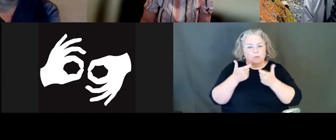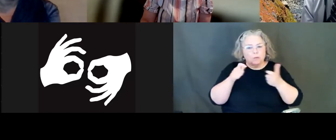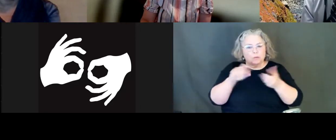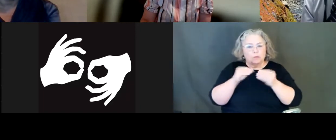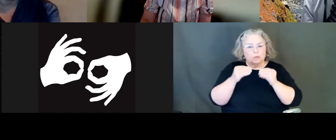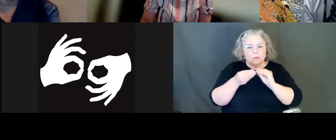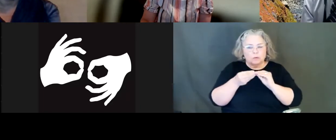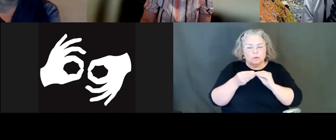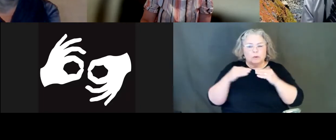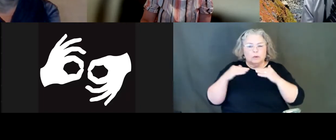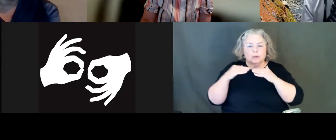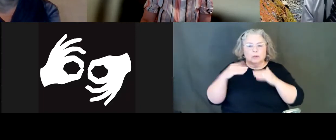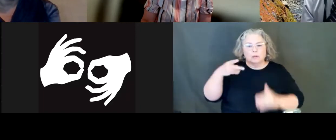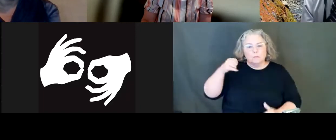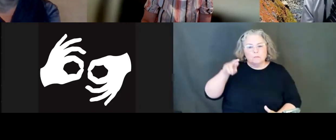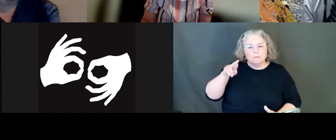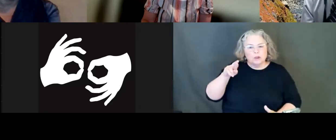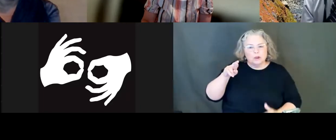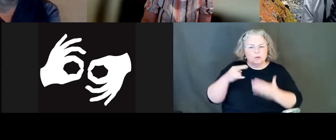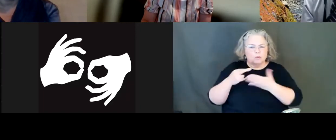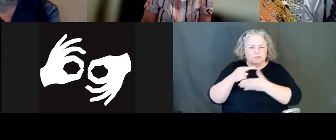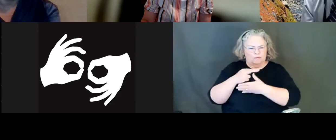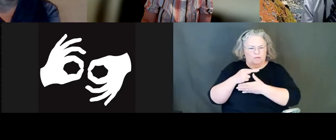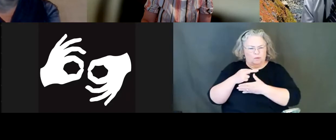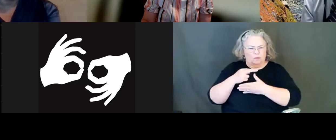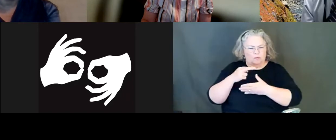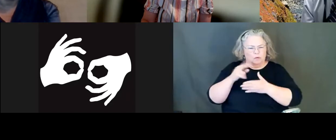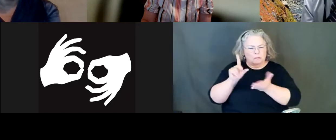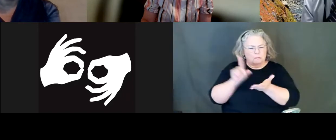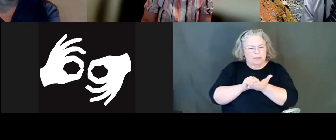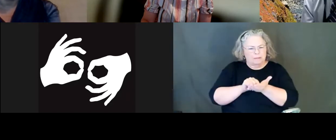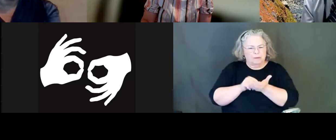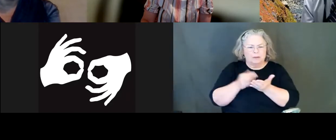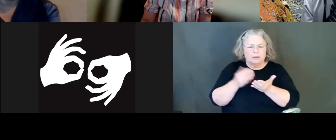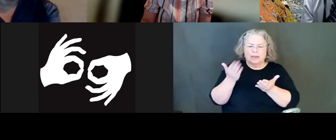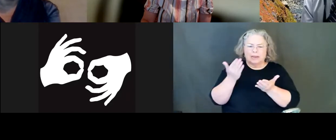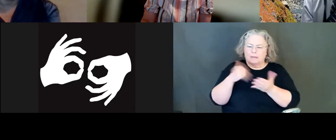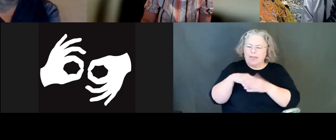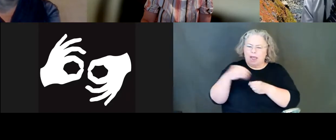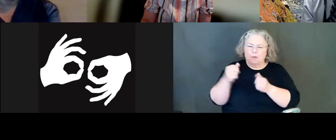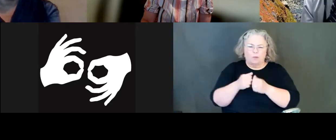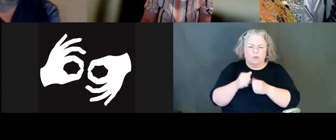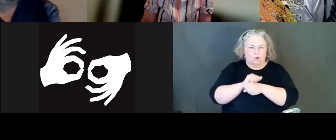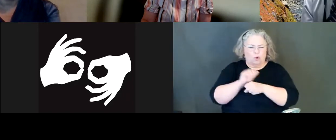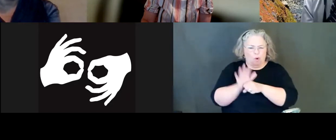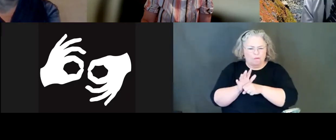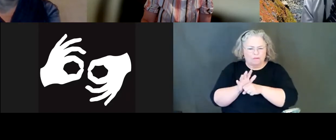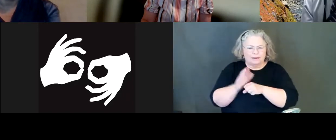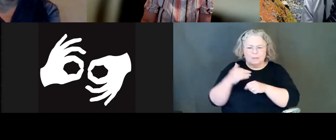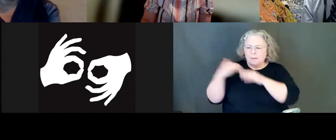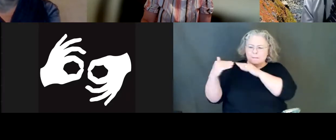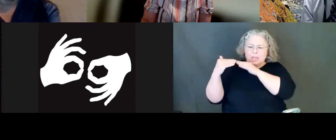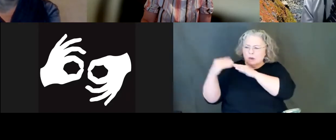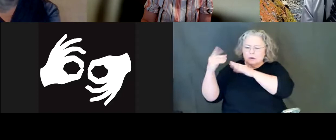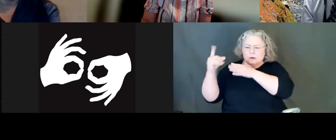peer-reviewed publications are coming out with COVID. So it's a lot to keep up with.